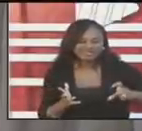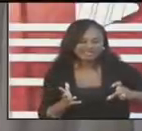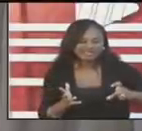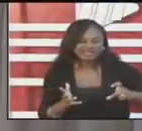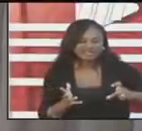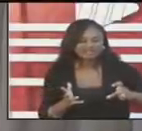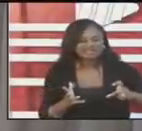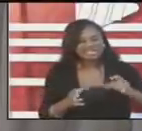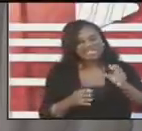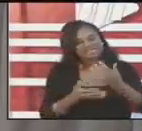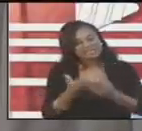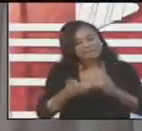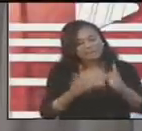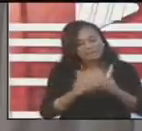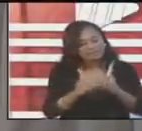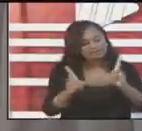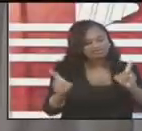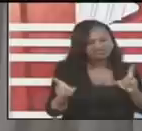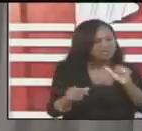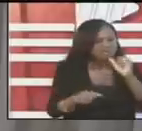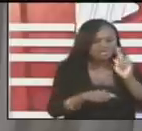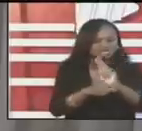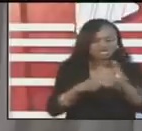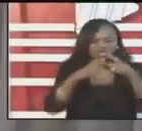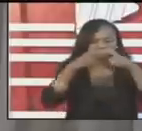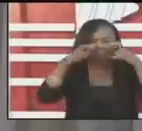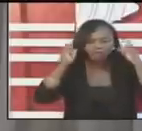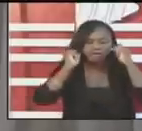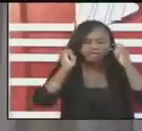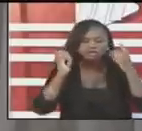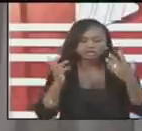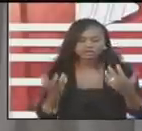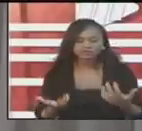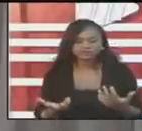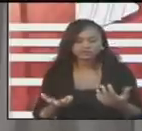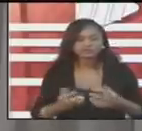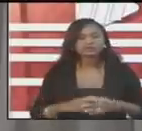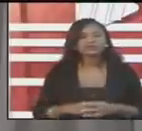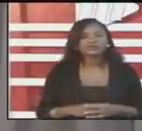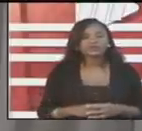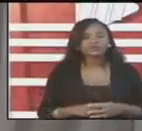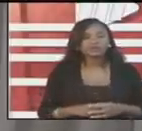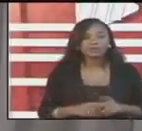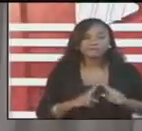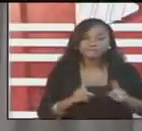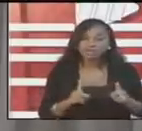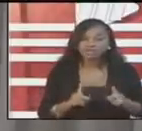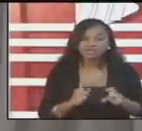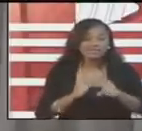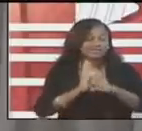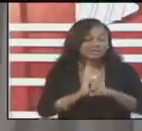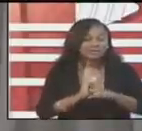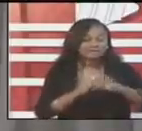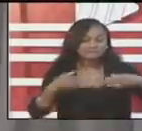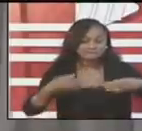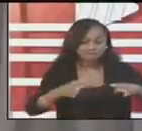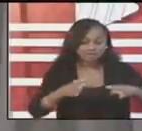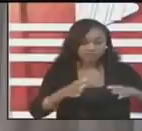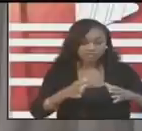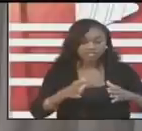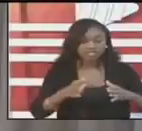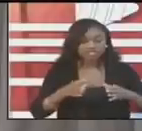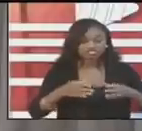somewhat. So in the closer instances, as Minister suggested, on transport, for instance, when you're